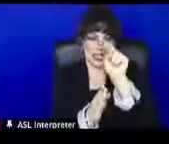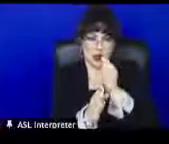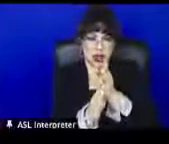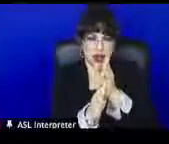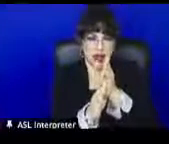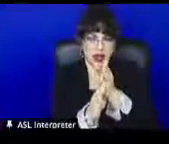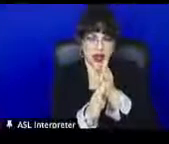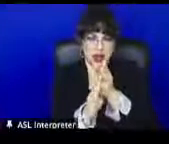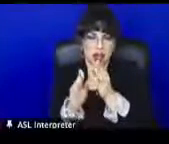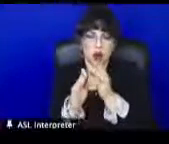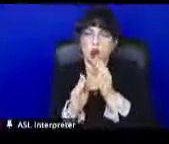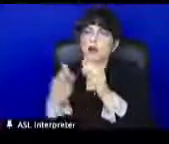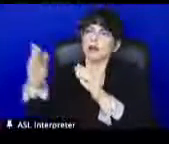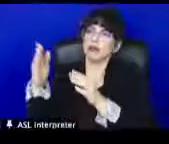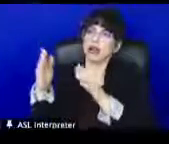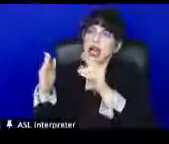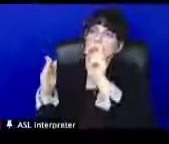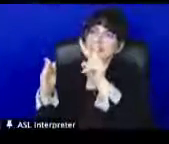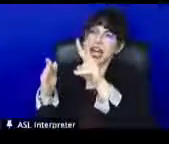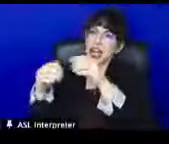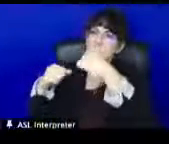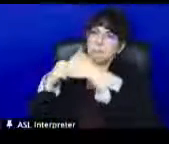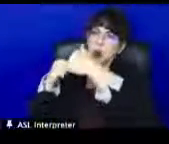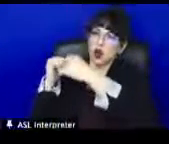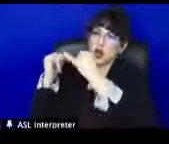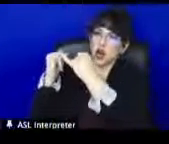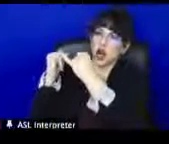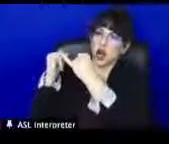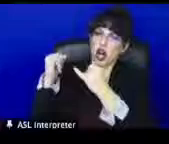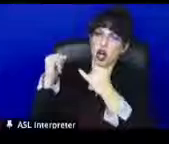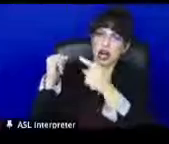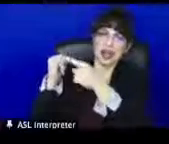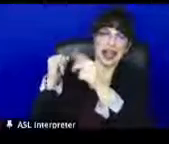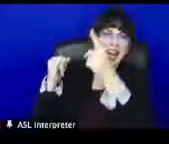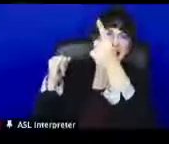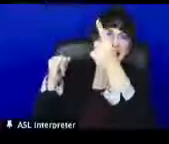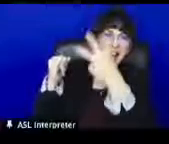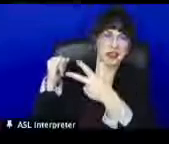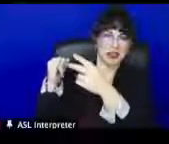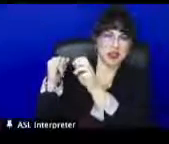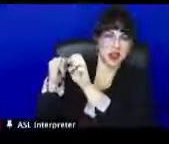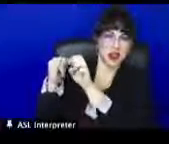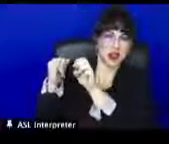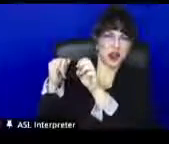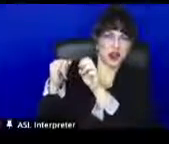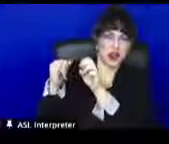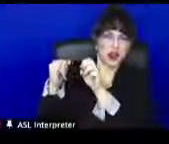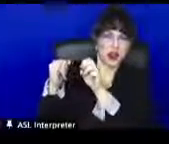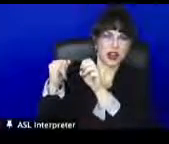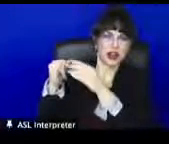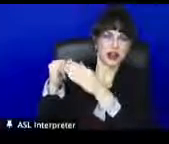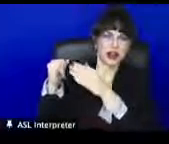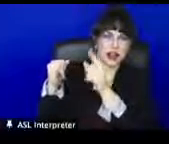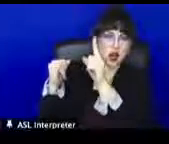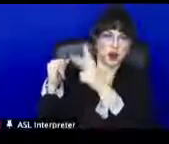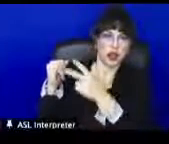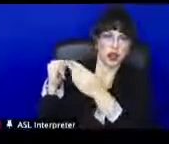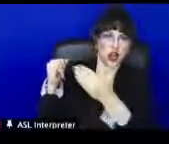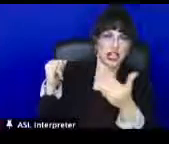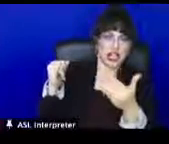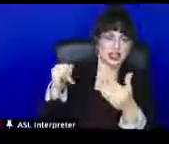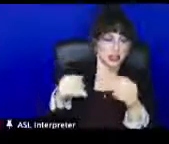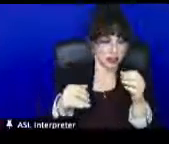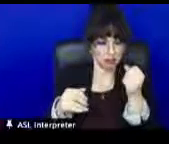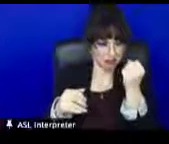border. Does that help clarify? Yes, I do believe so. I think our map